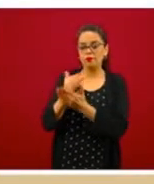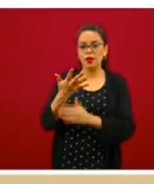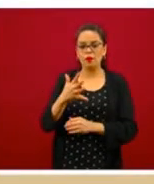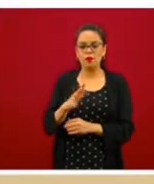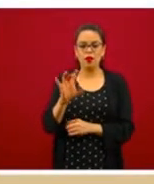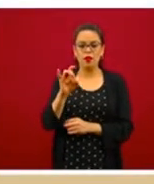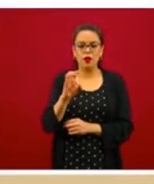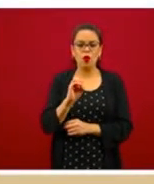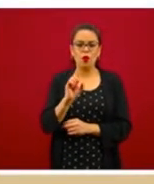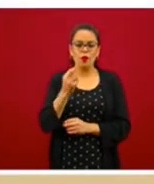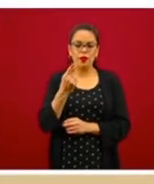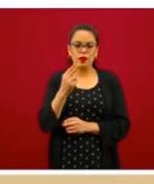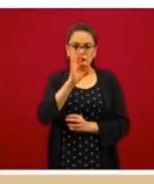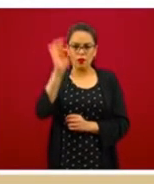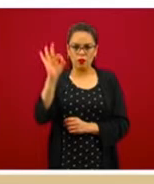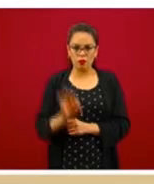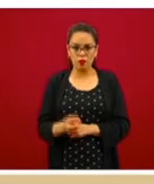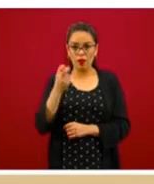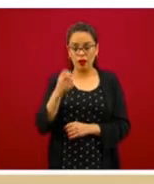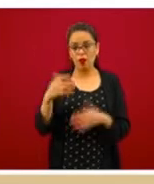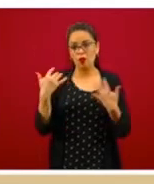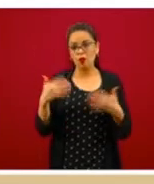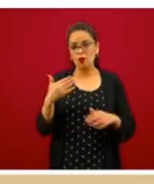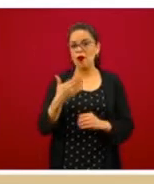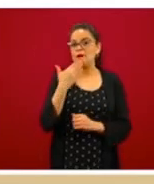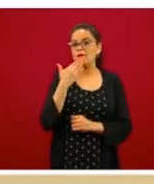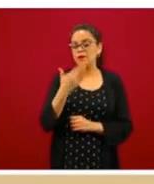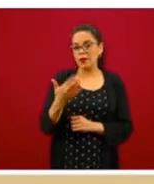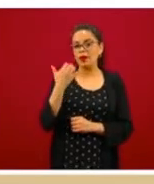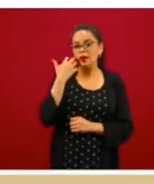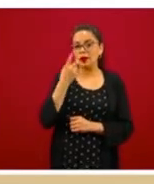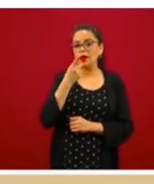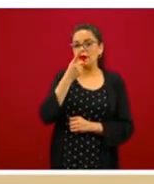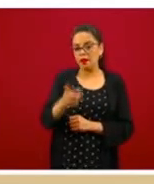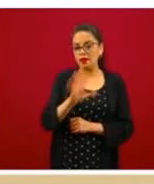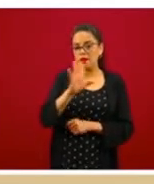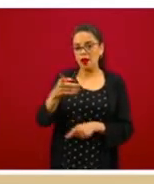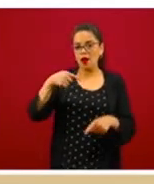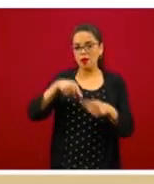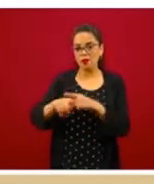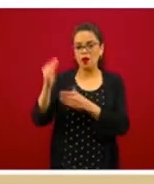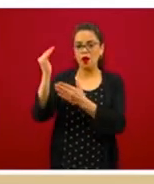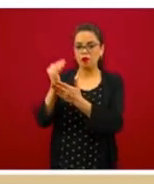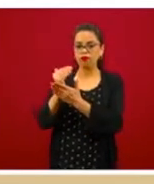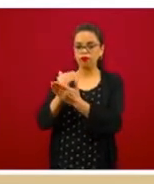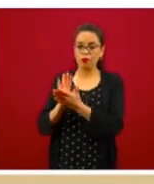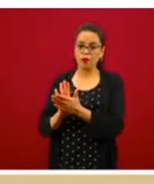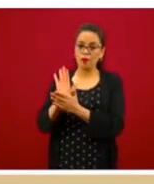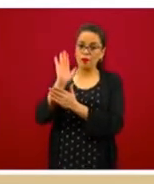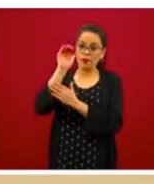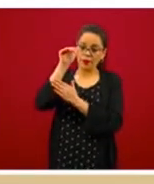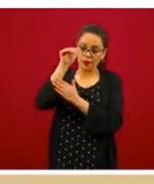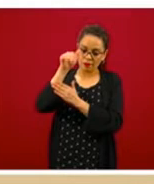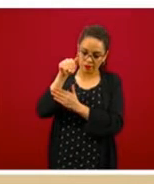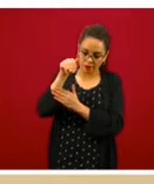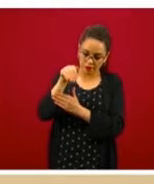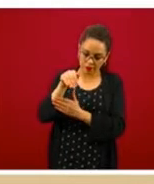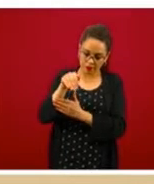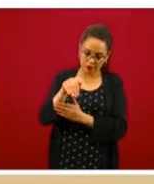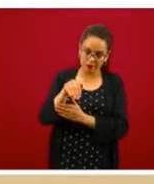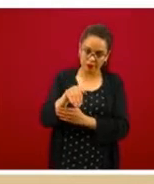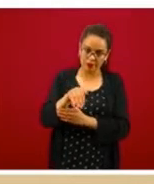100 people being tested, we process the positive tests. And we've seen some stability